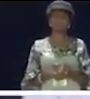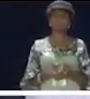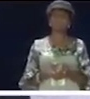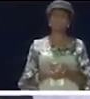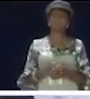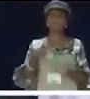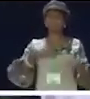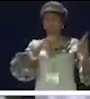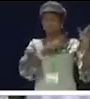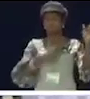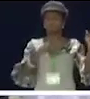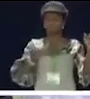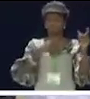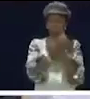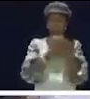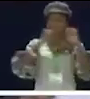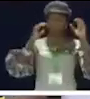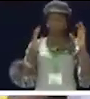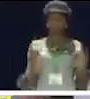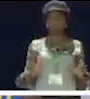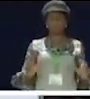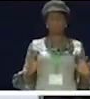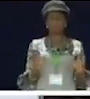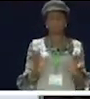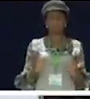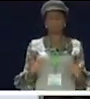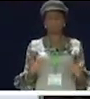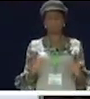My Lord and my Savior,